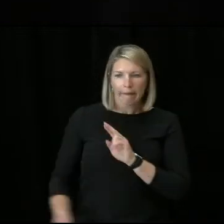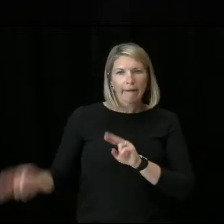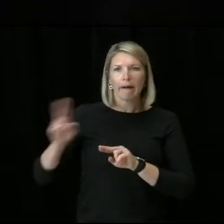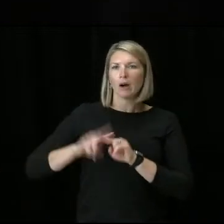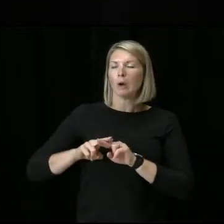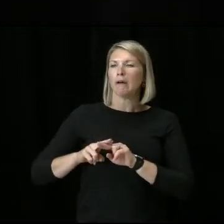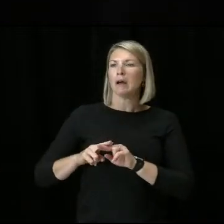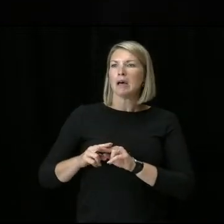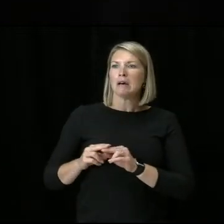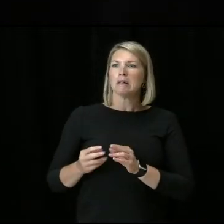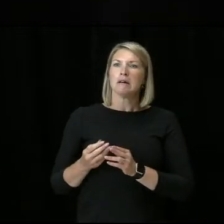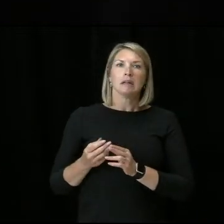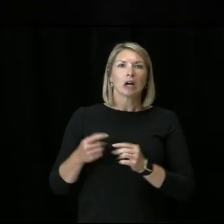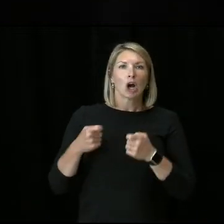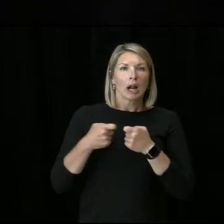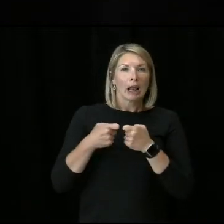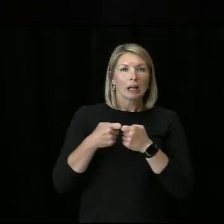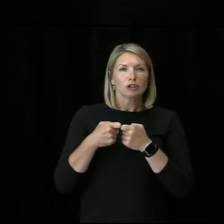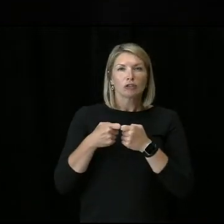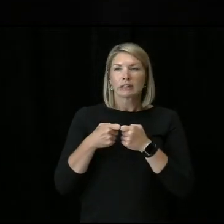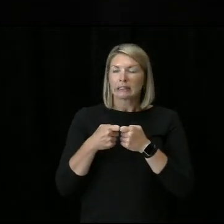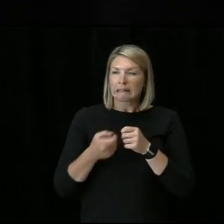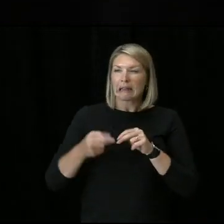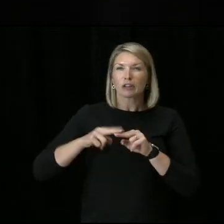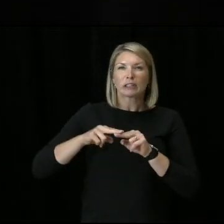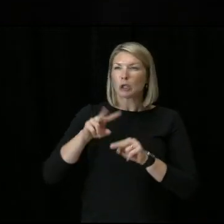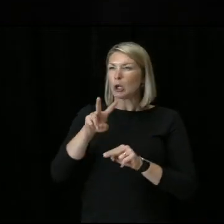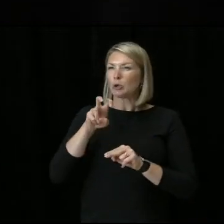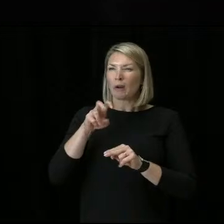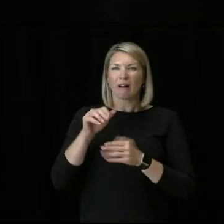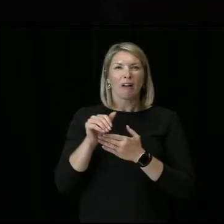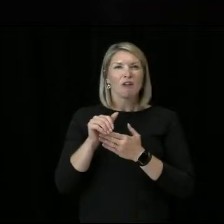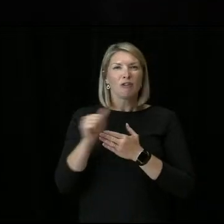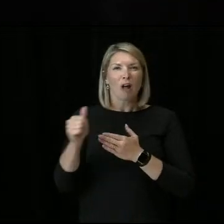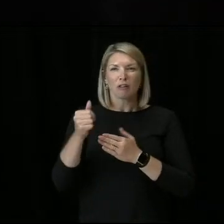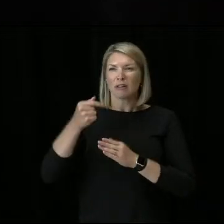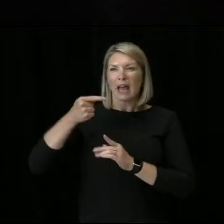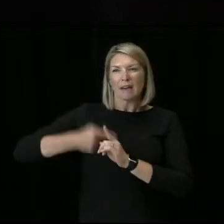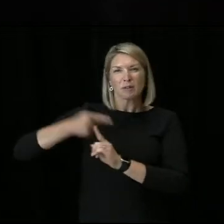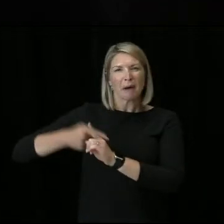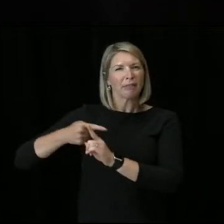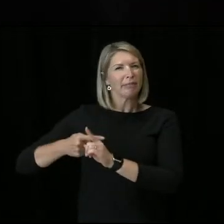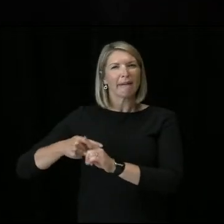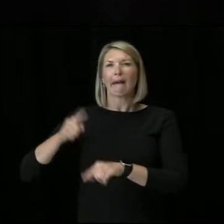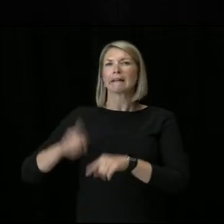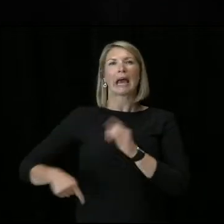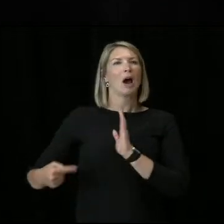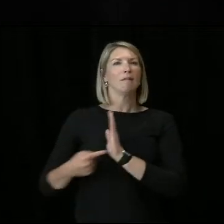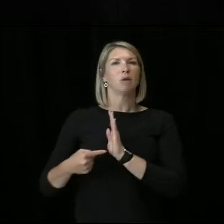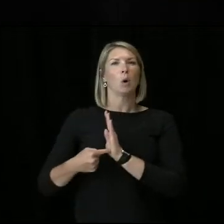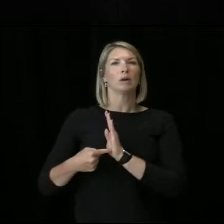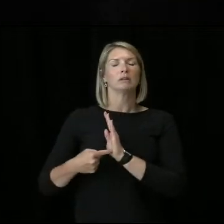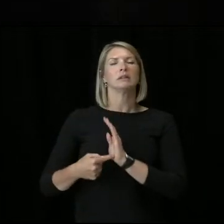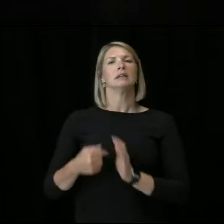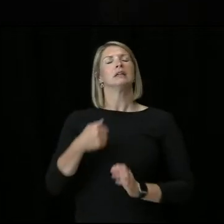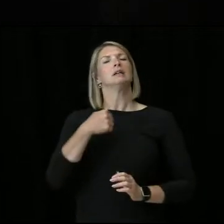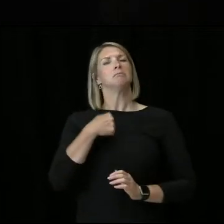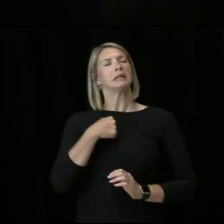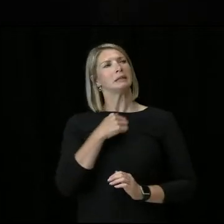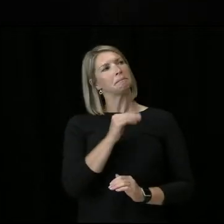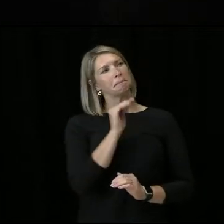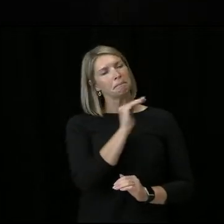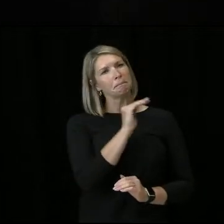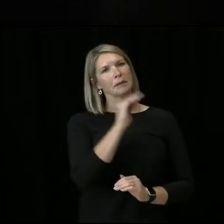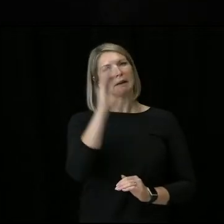$200, $300 a month on my electricity bill. When I reached out to the Prime Minister and